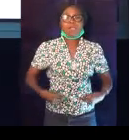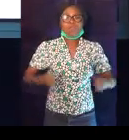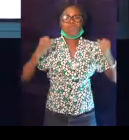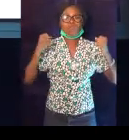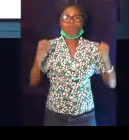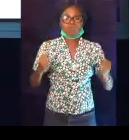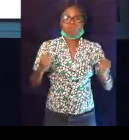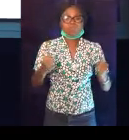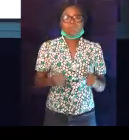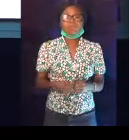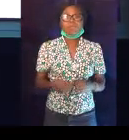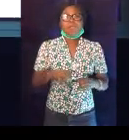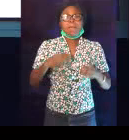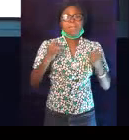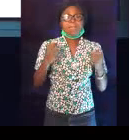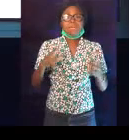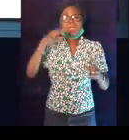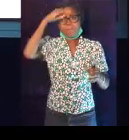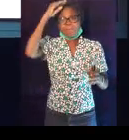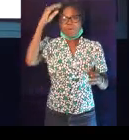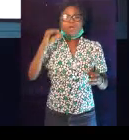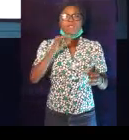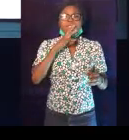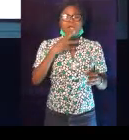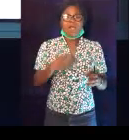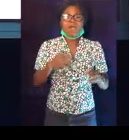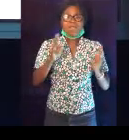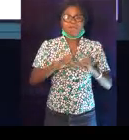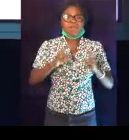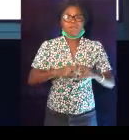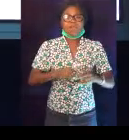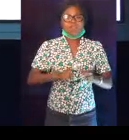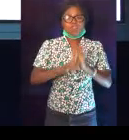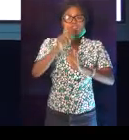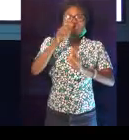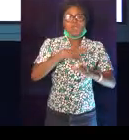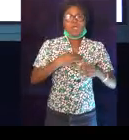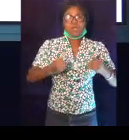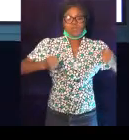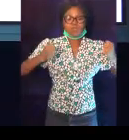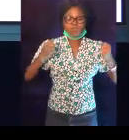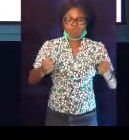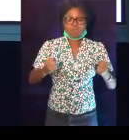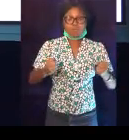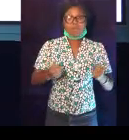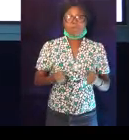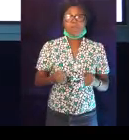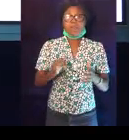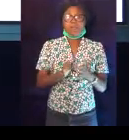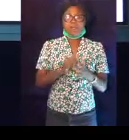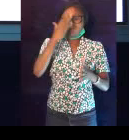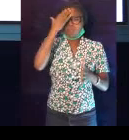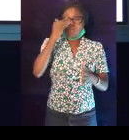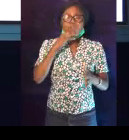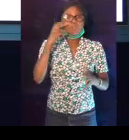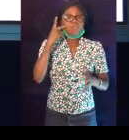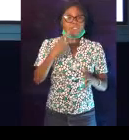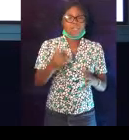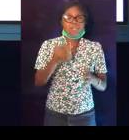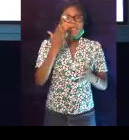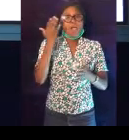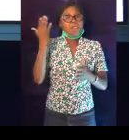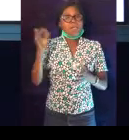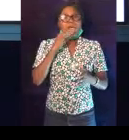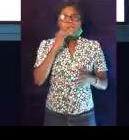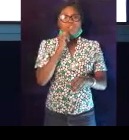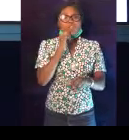one of the characteristics of boys. Most boys tend to be taller and physically stronger. That's why you see that there are some